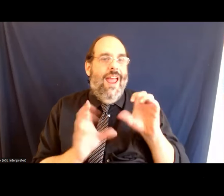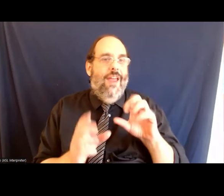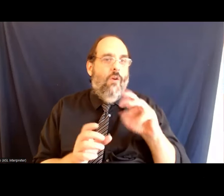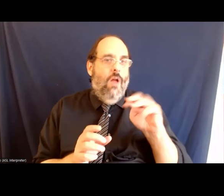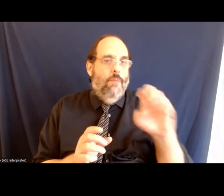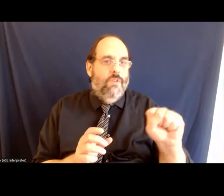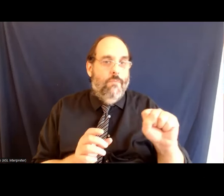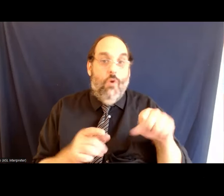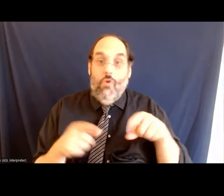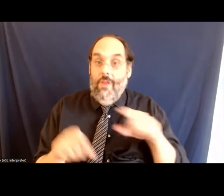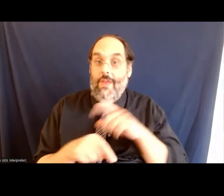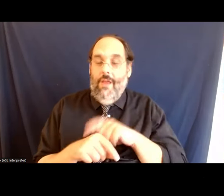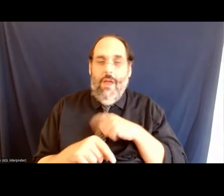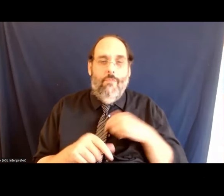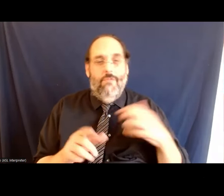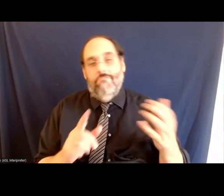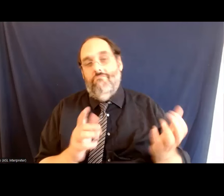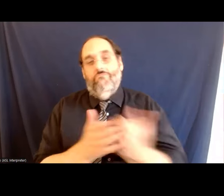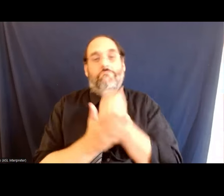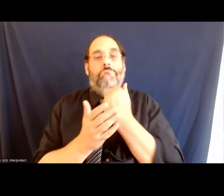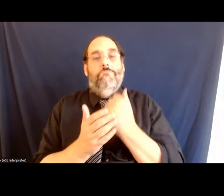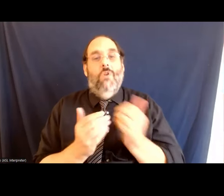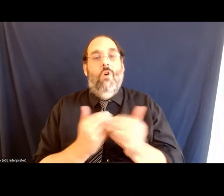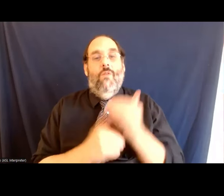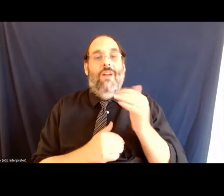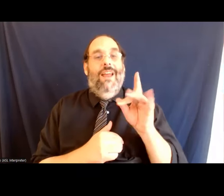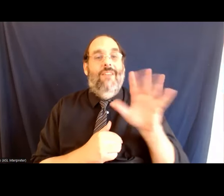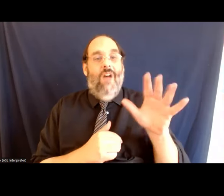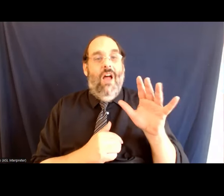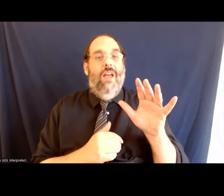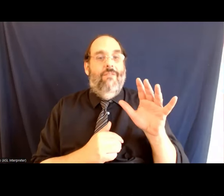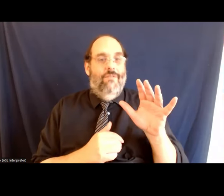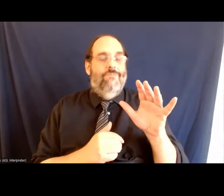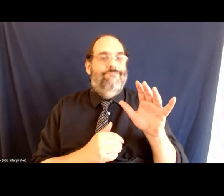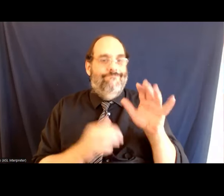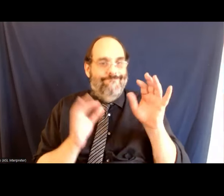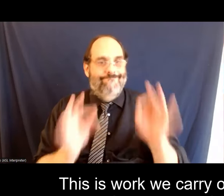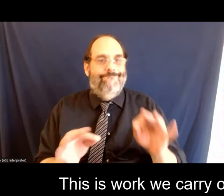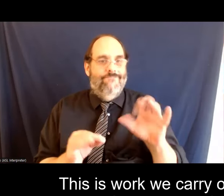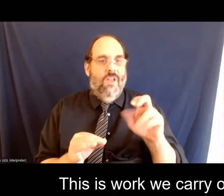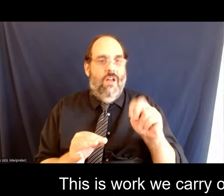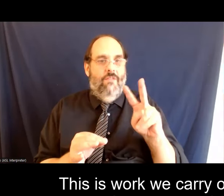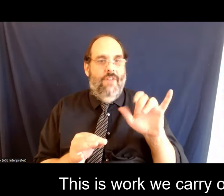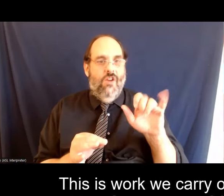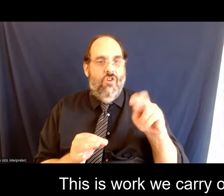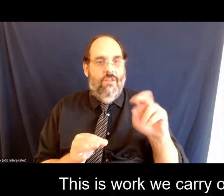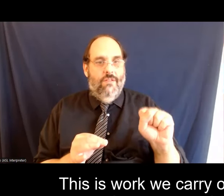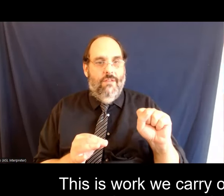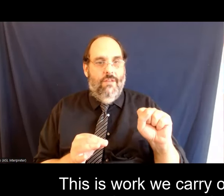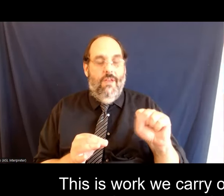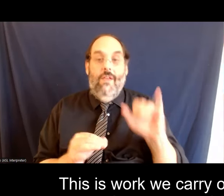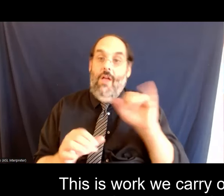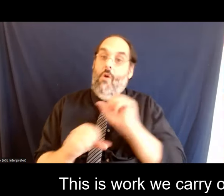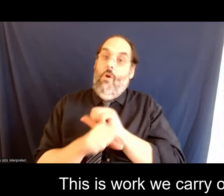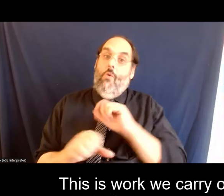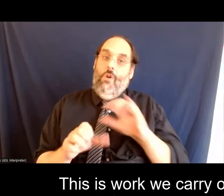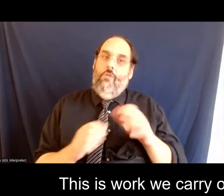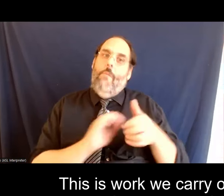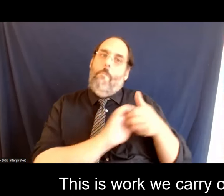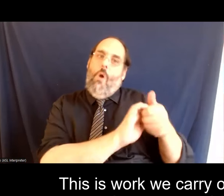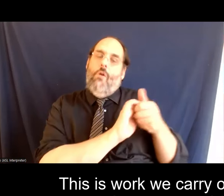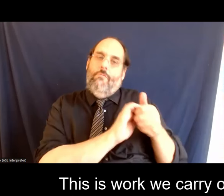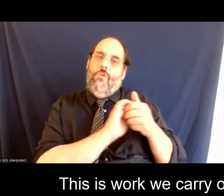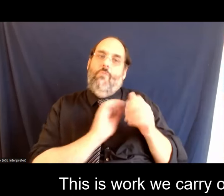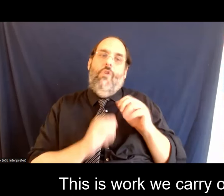during that time, we've obtained more than 85 convictions. This is work we carry out in close partnership